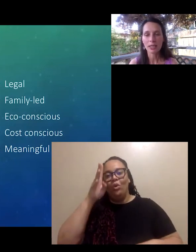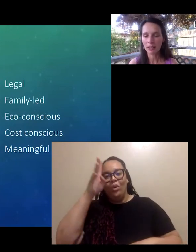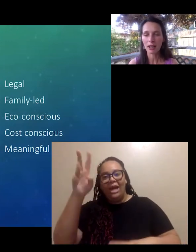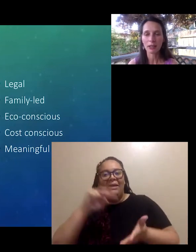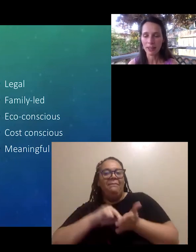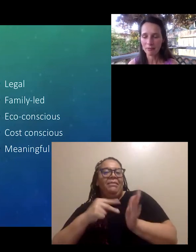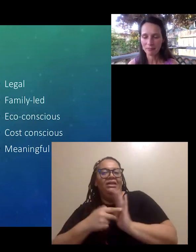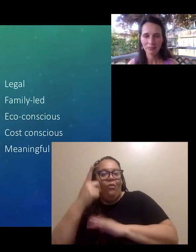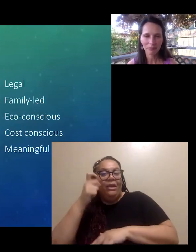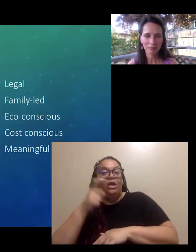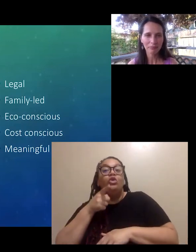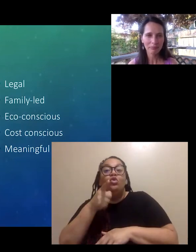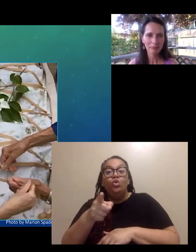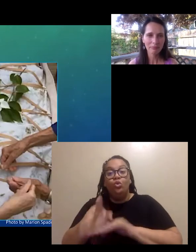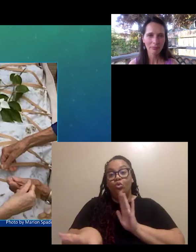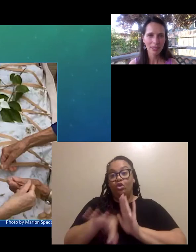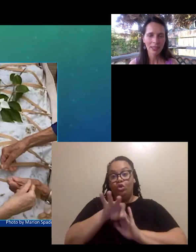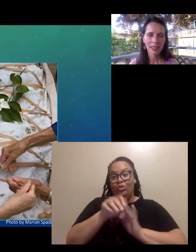you're choosing all of that.